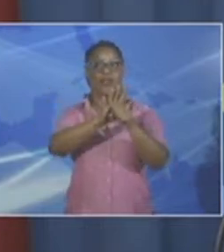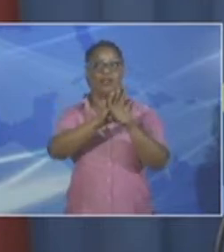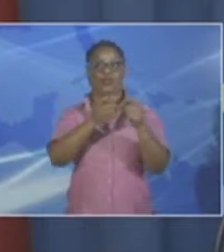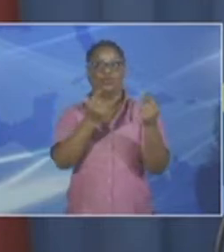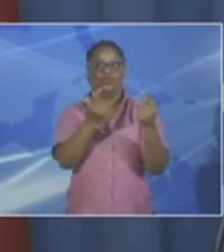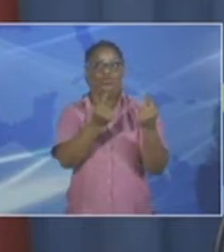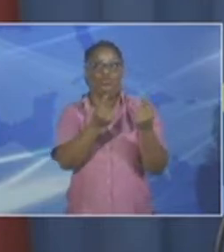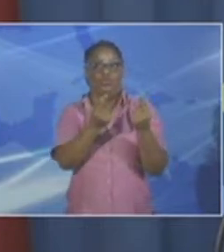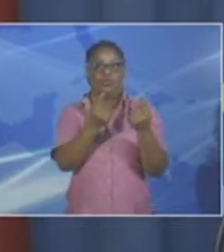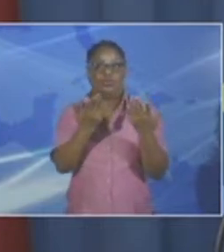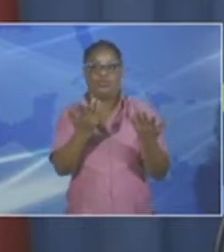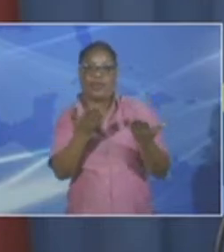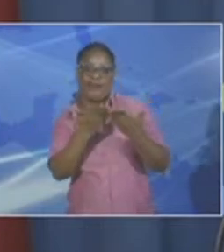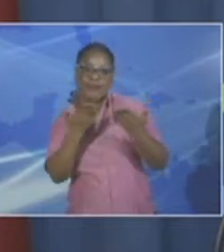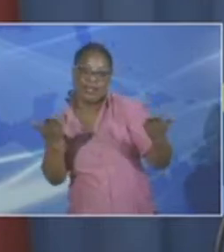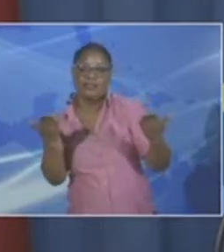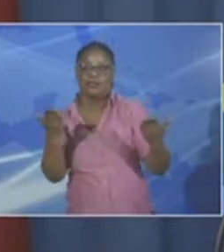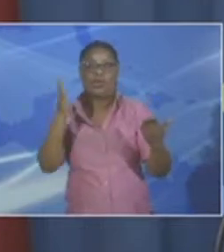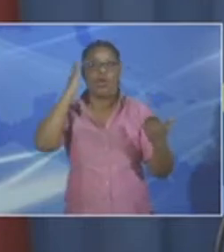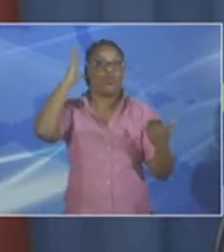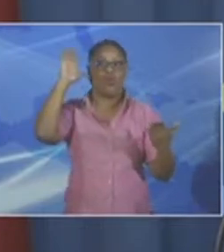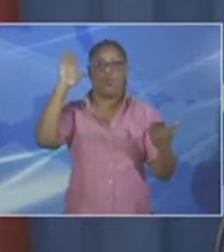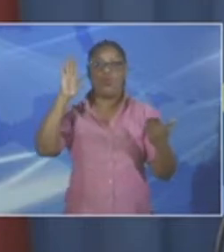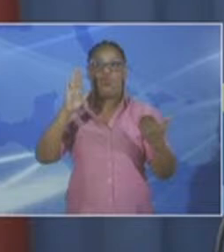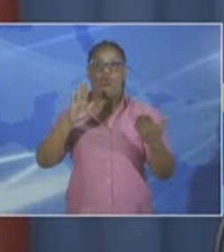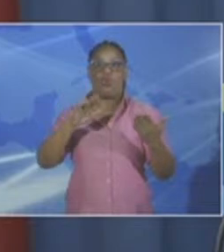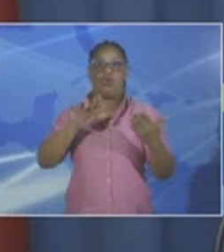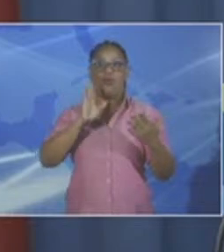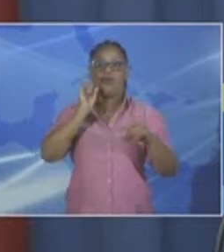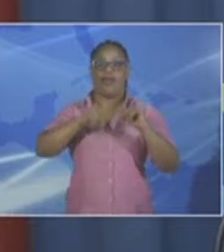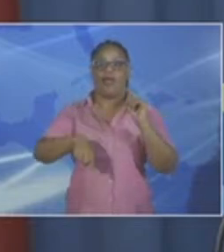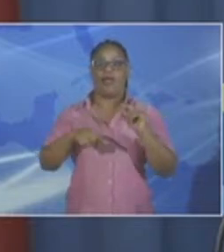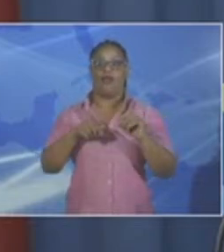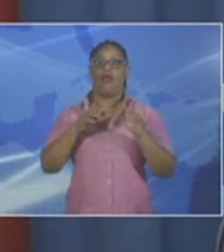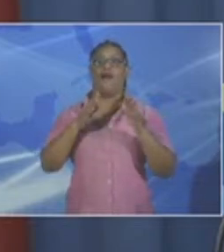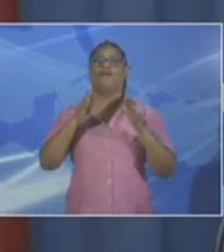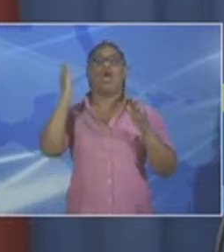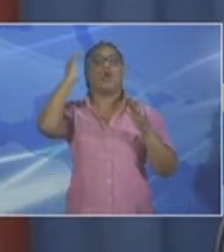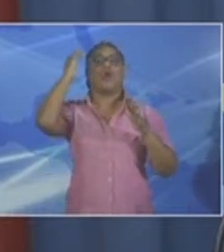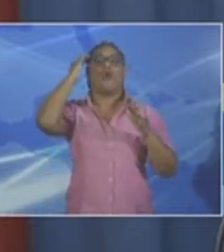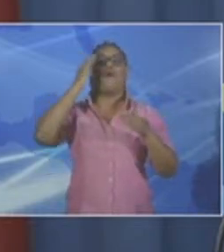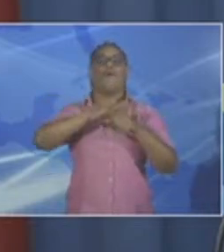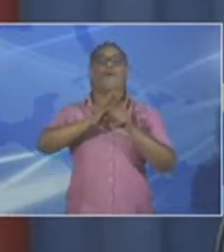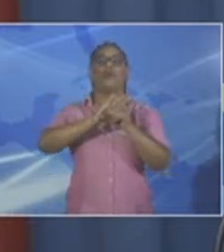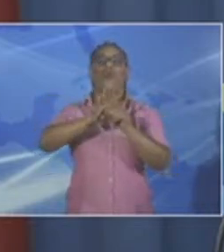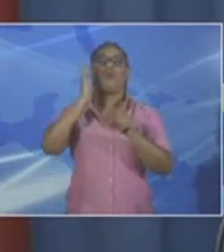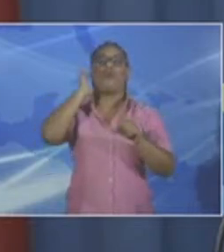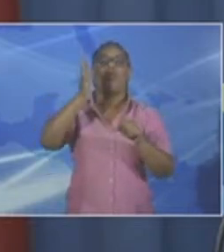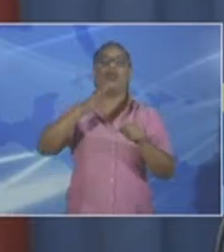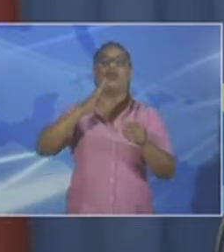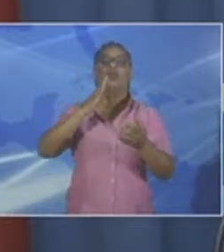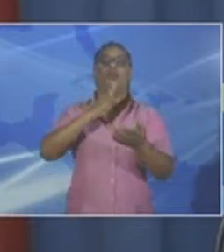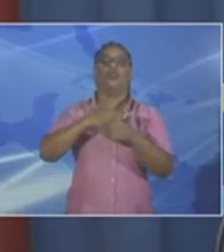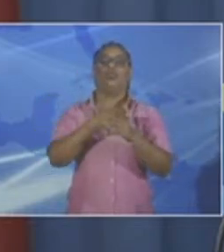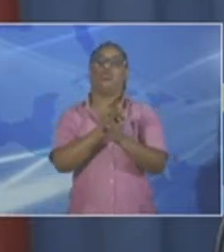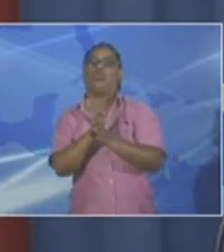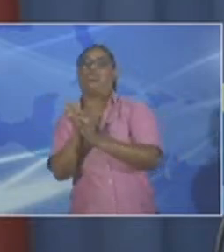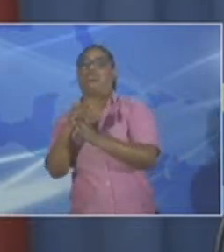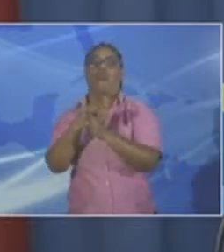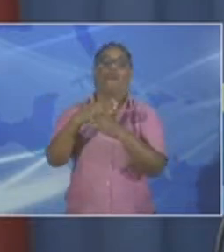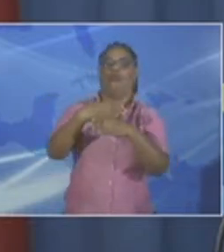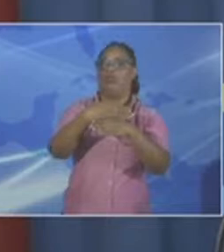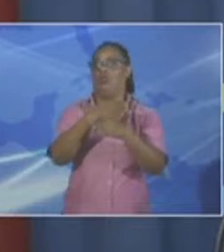Our surveillance system has to be robust and be able to adapt to changes very quickly, and then, of course, inform the rest of the health response.